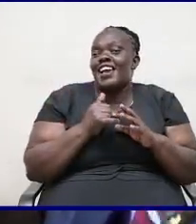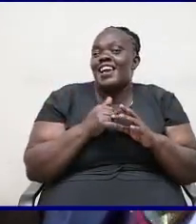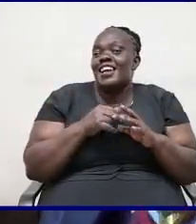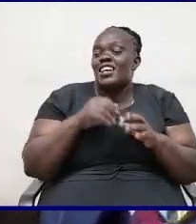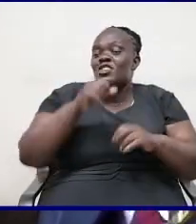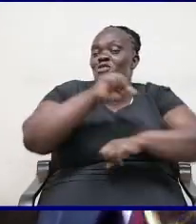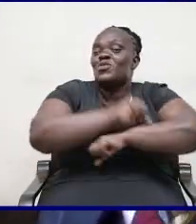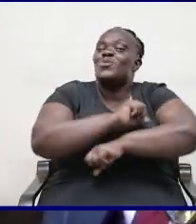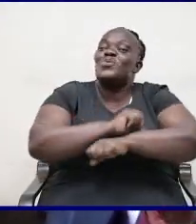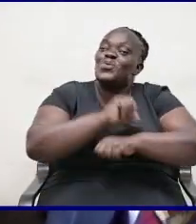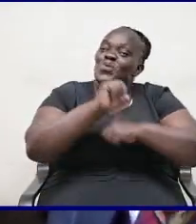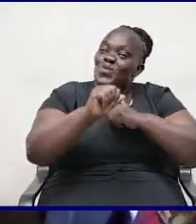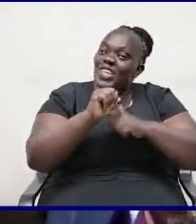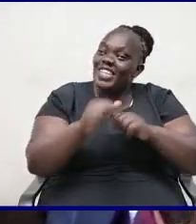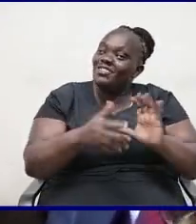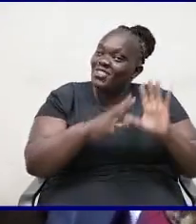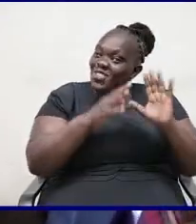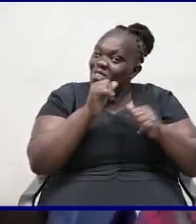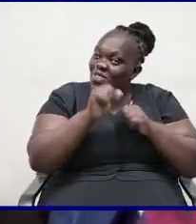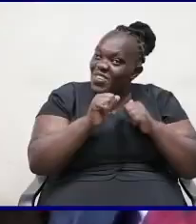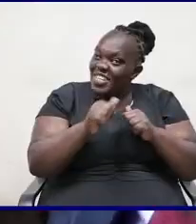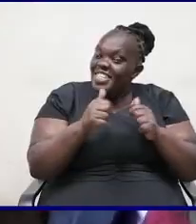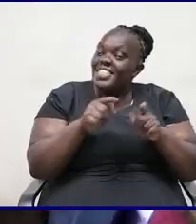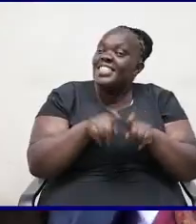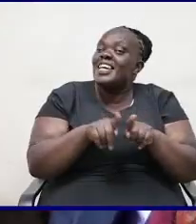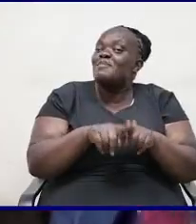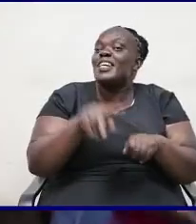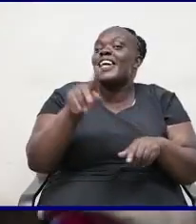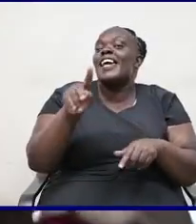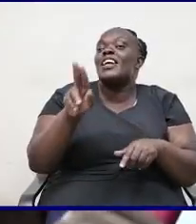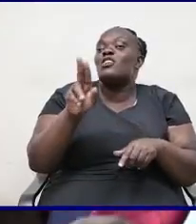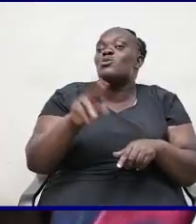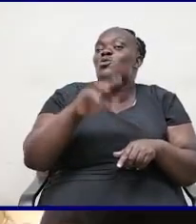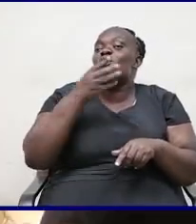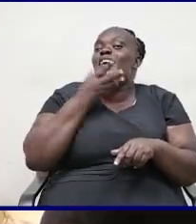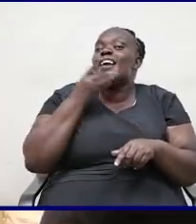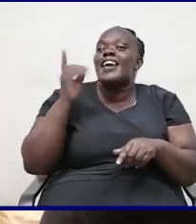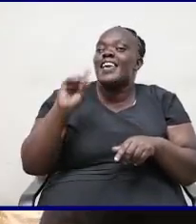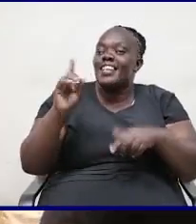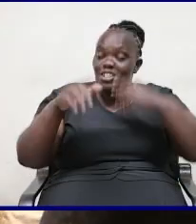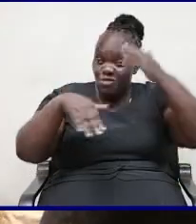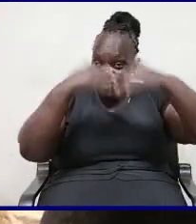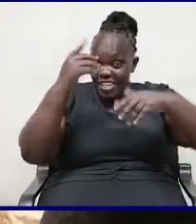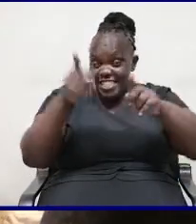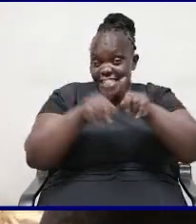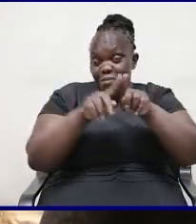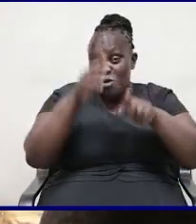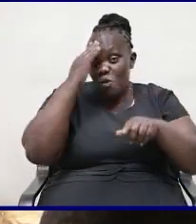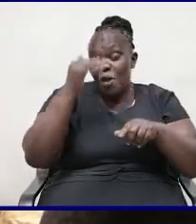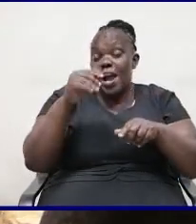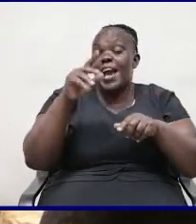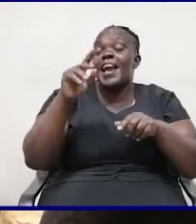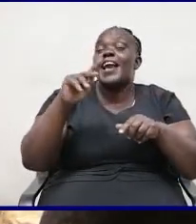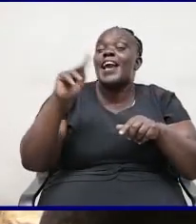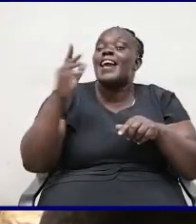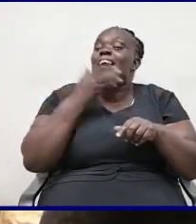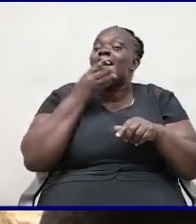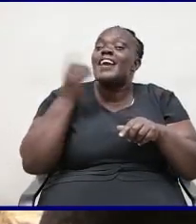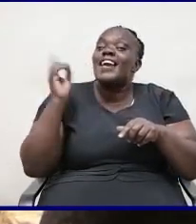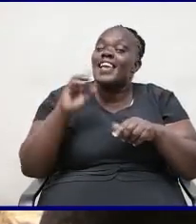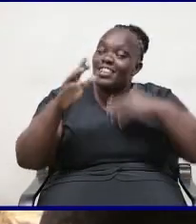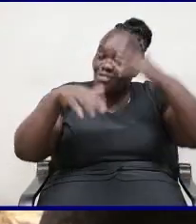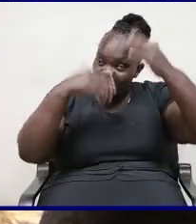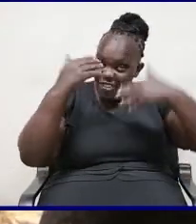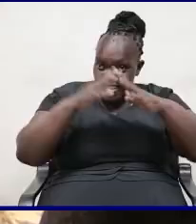Wewe ulisoma shule gani wao wanapiga makofi? Hivi sasa ulisomea KU. Yeah, that's why. By the way, KU